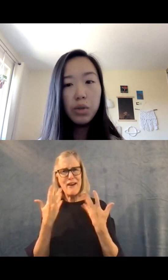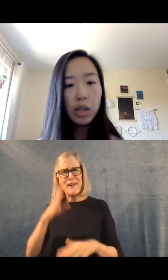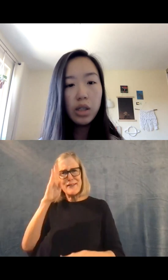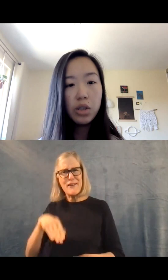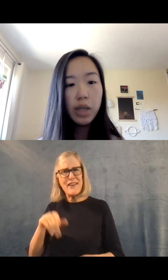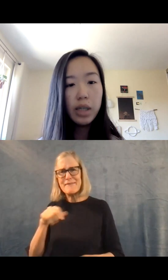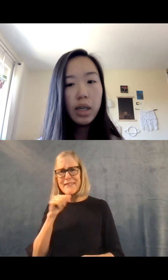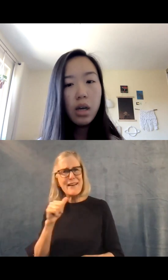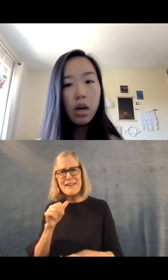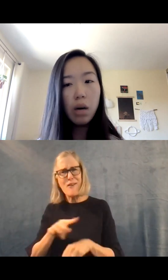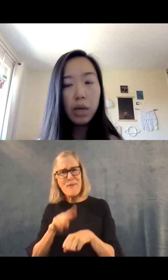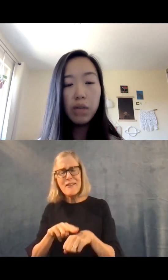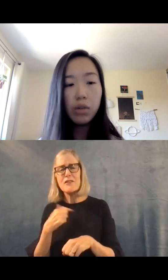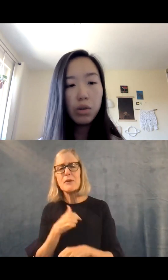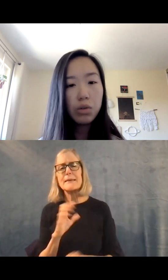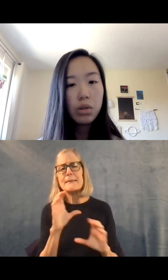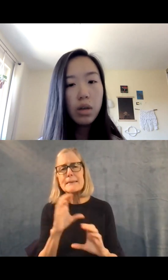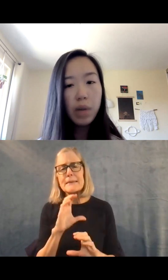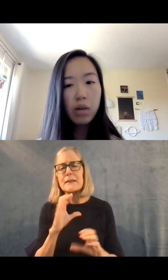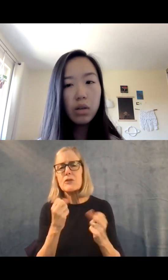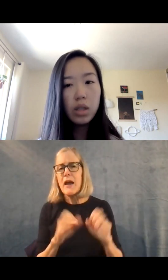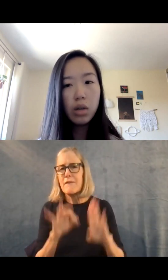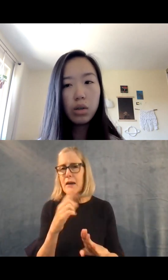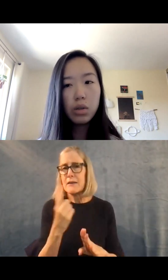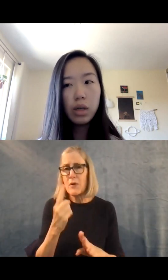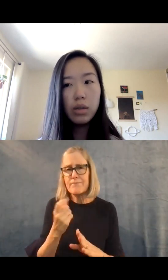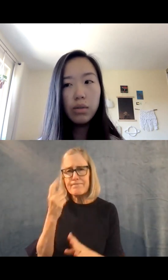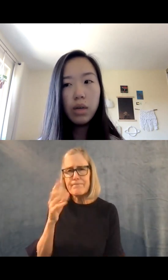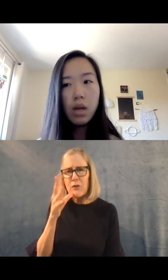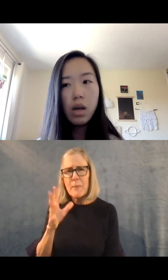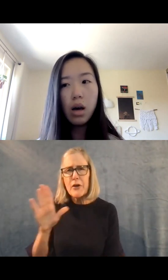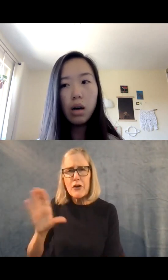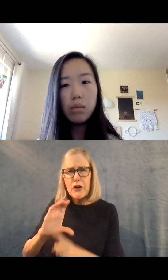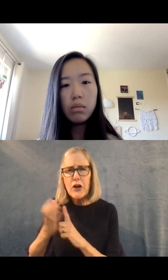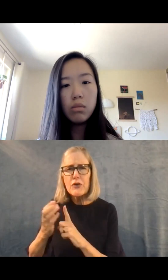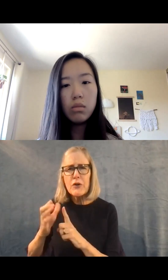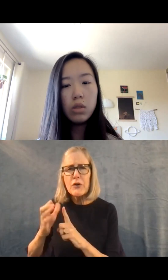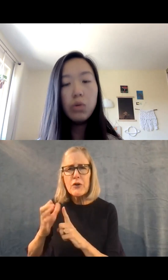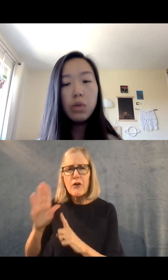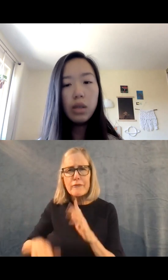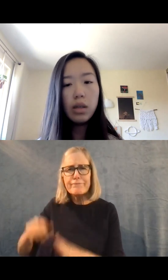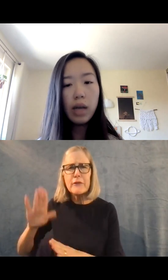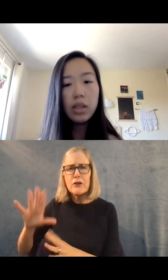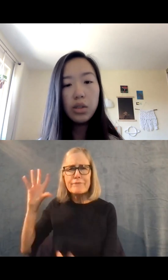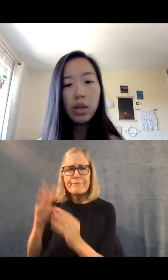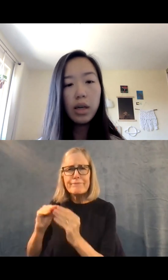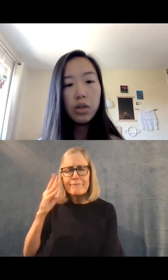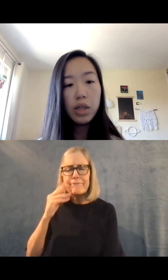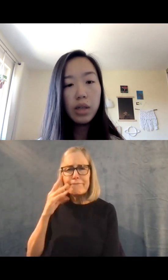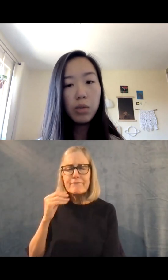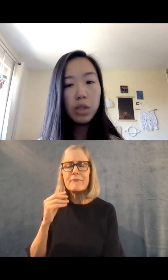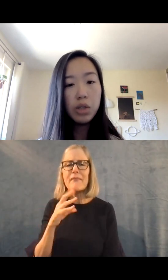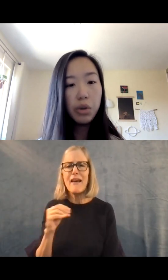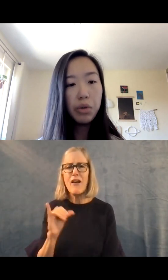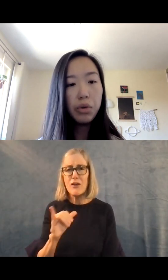someone who would actually understand kind of the cultural background, and also kind of who would actually